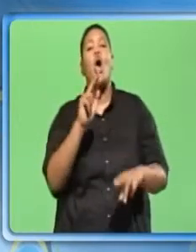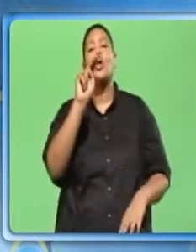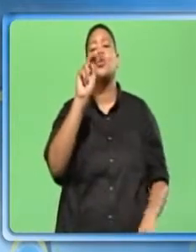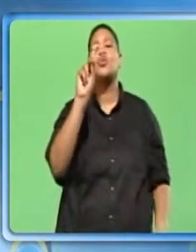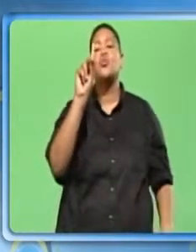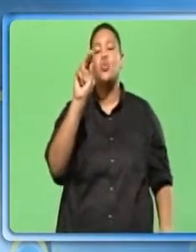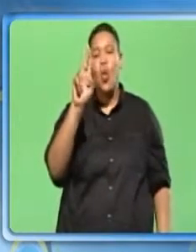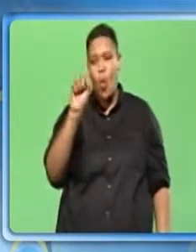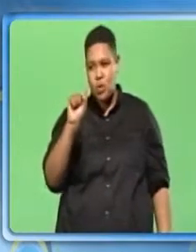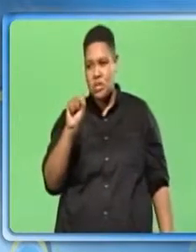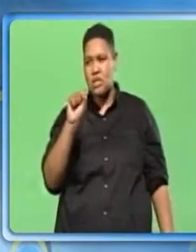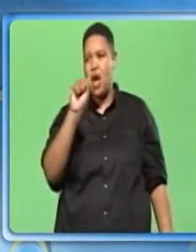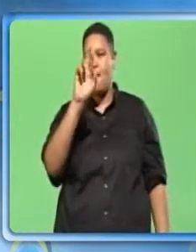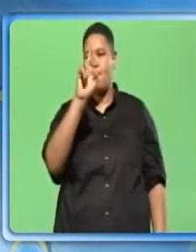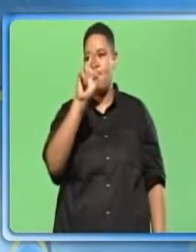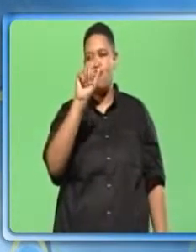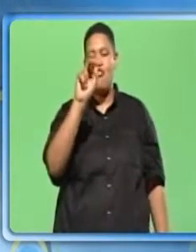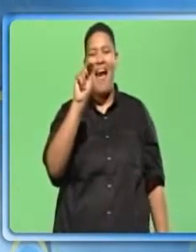Ranvier.